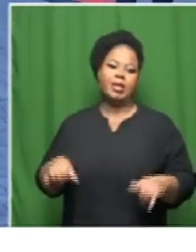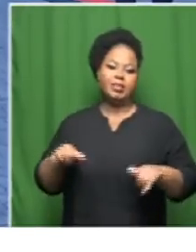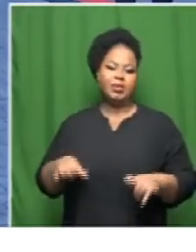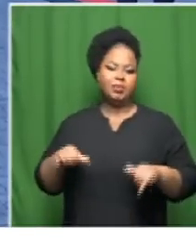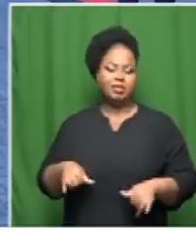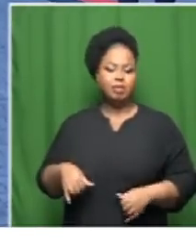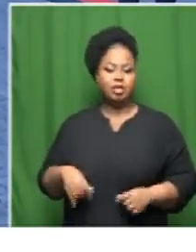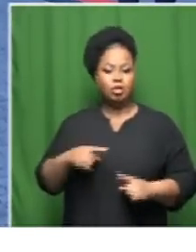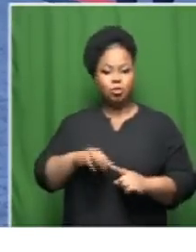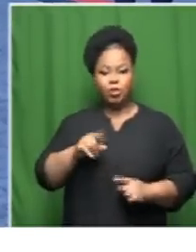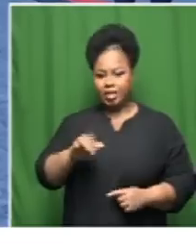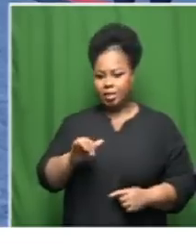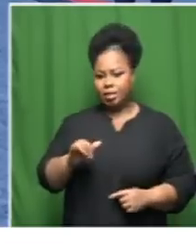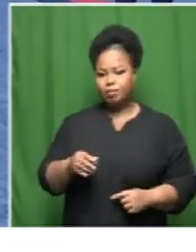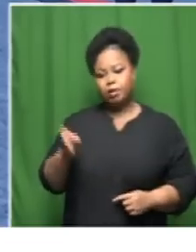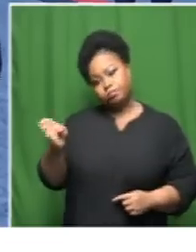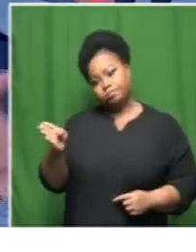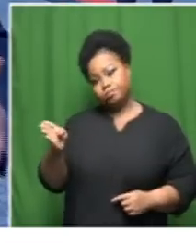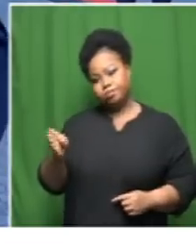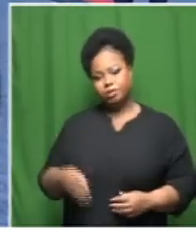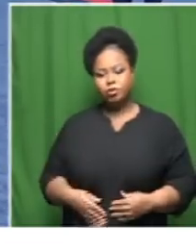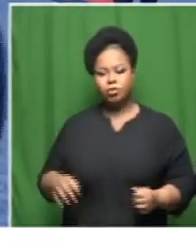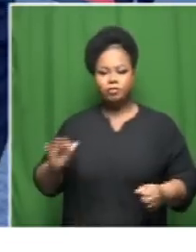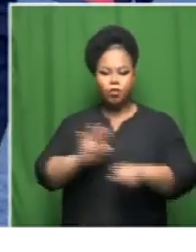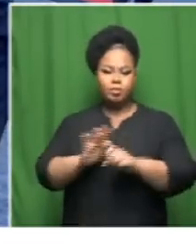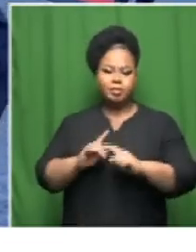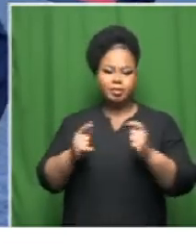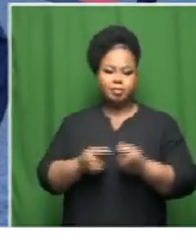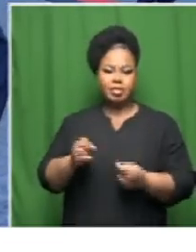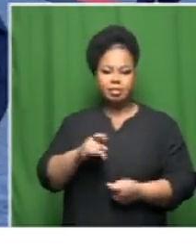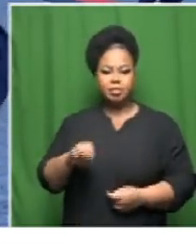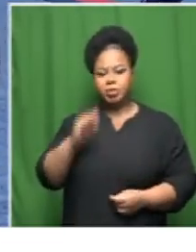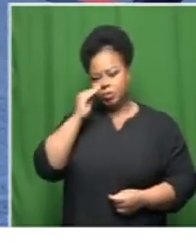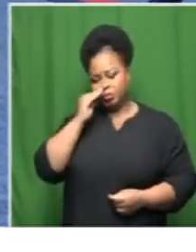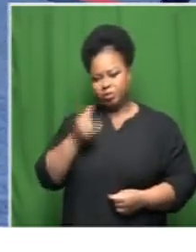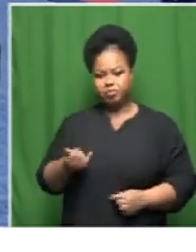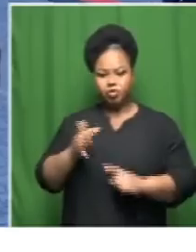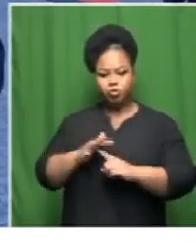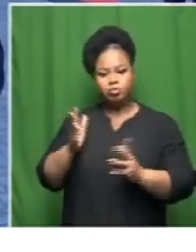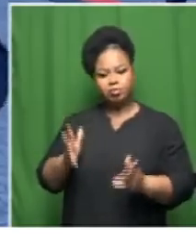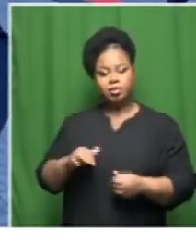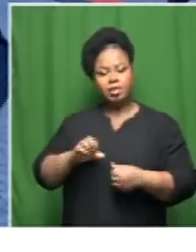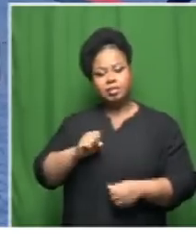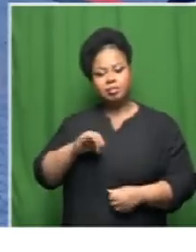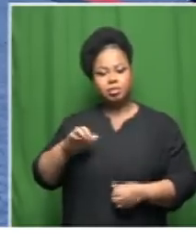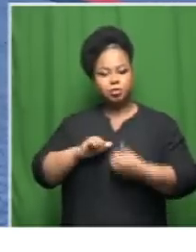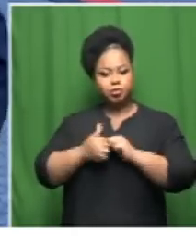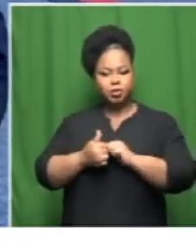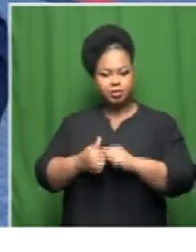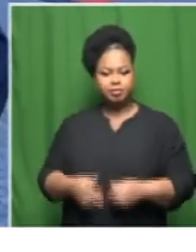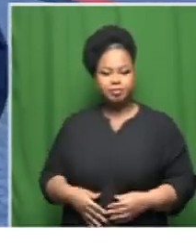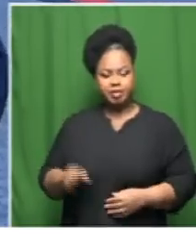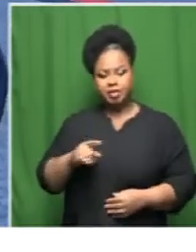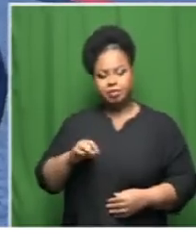In fact, Toli Zondo is also here. It's a full team of SABC News coverage, a full team of SABC Sports and all other platforms of